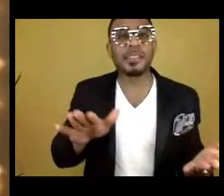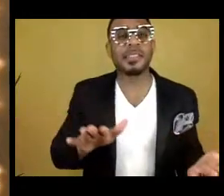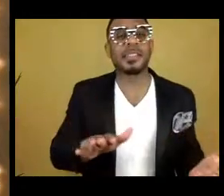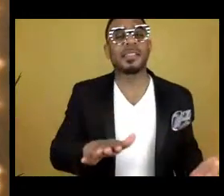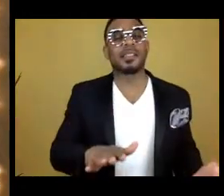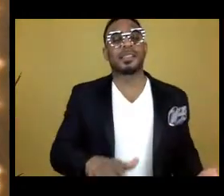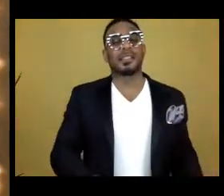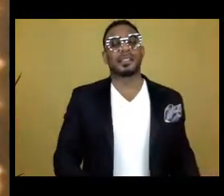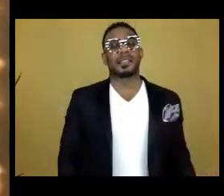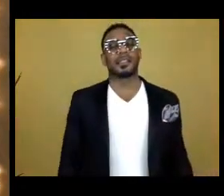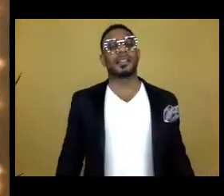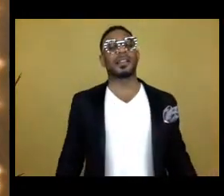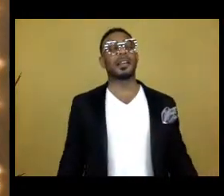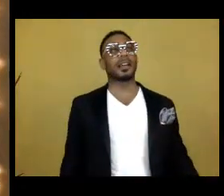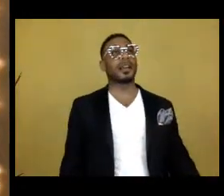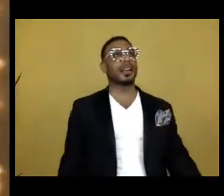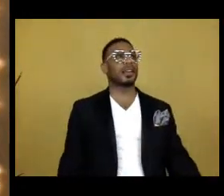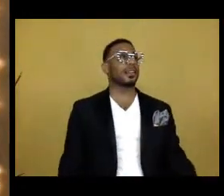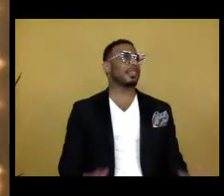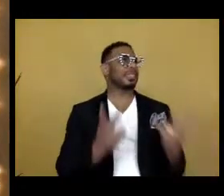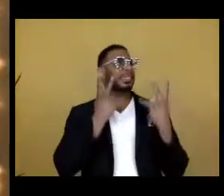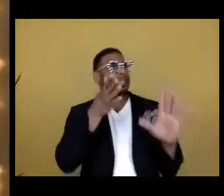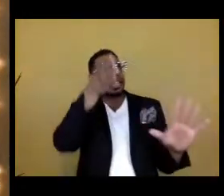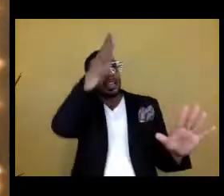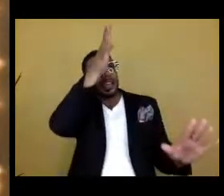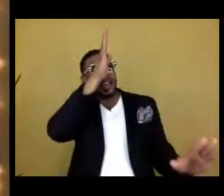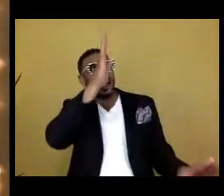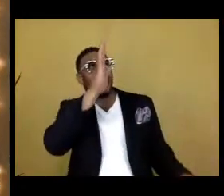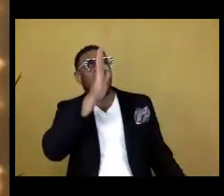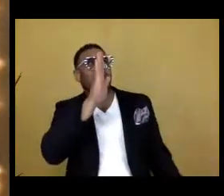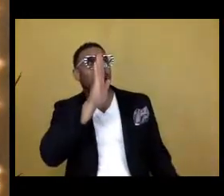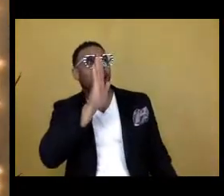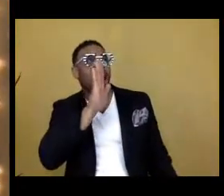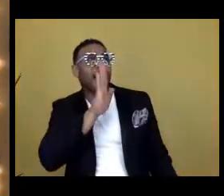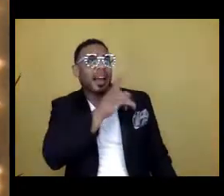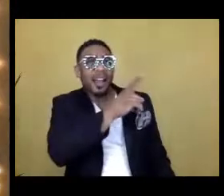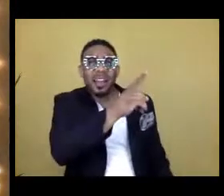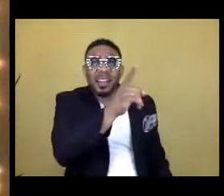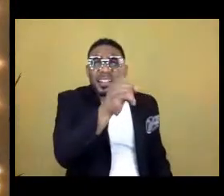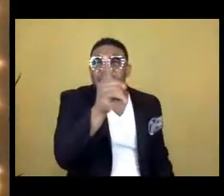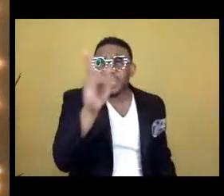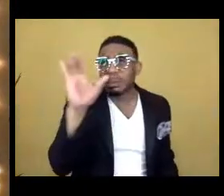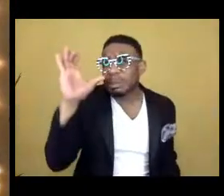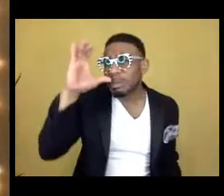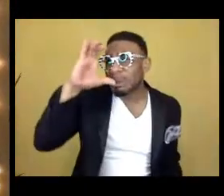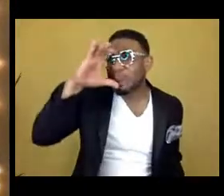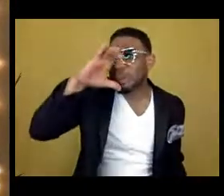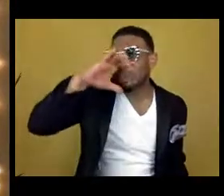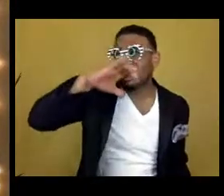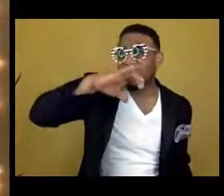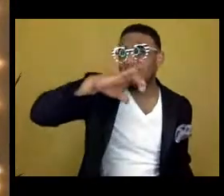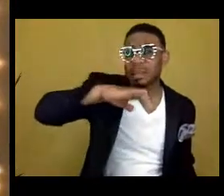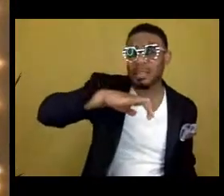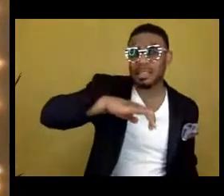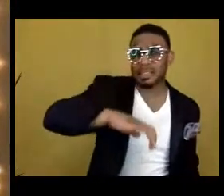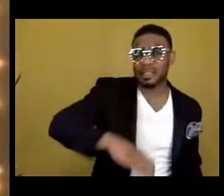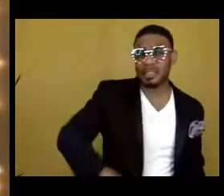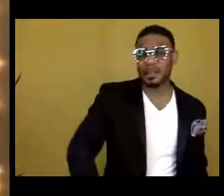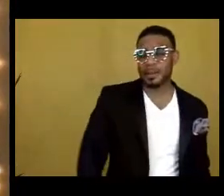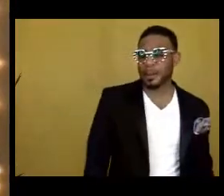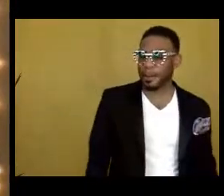life. I see God in